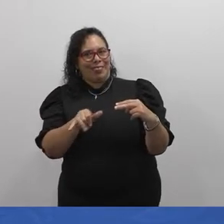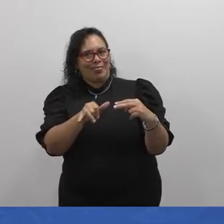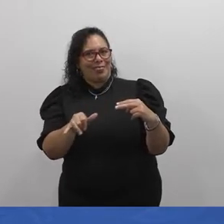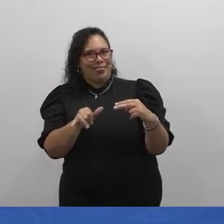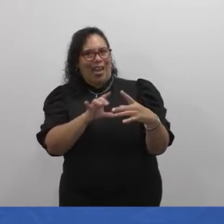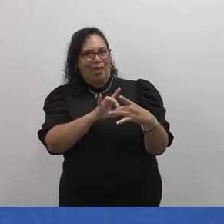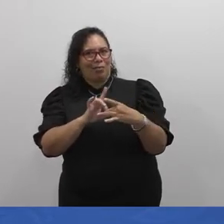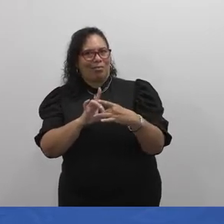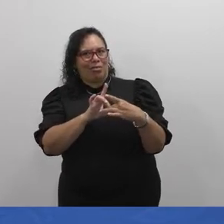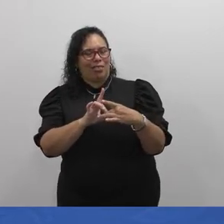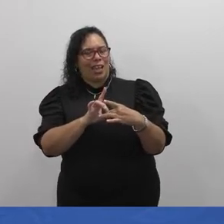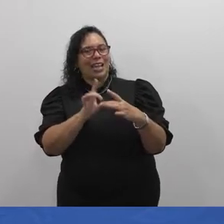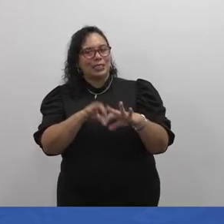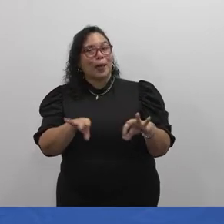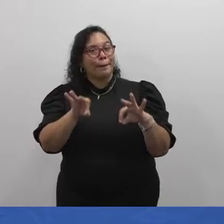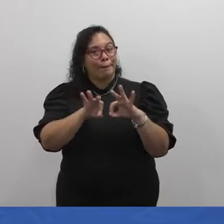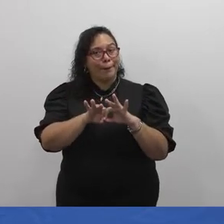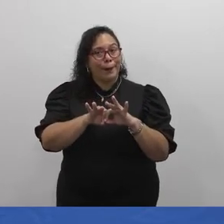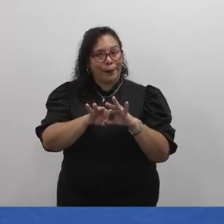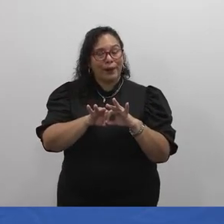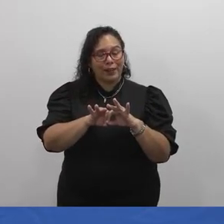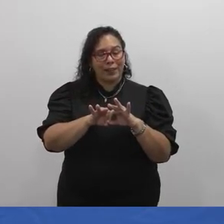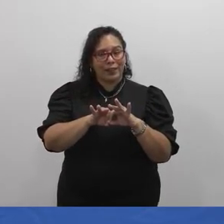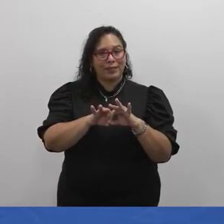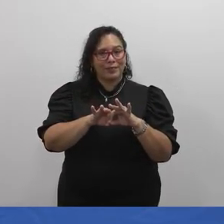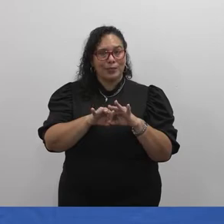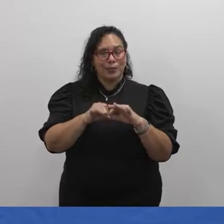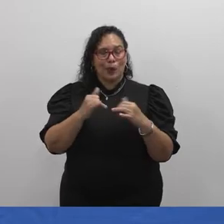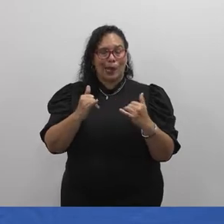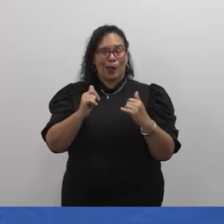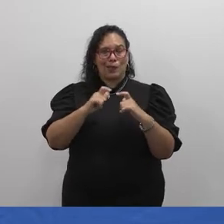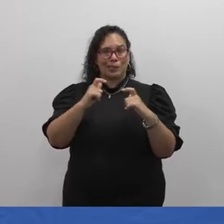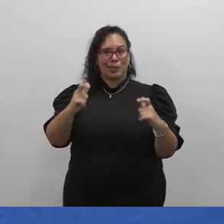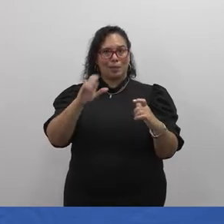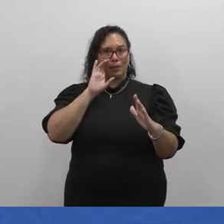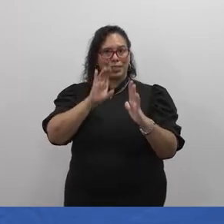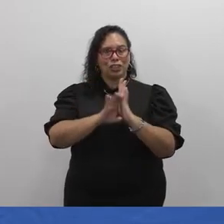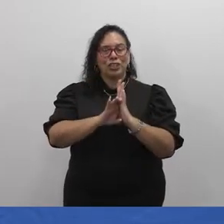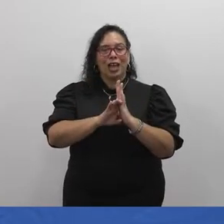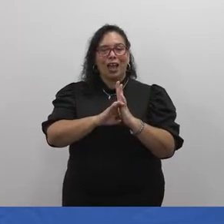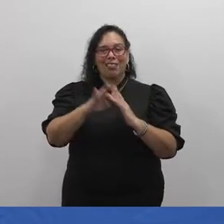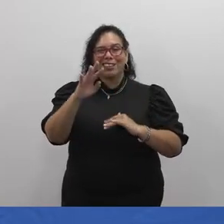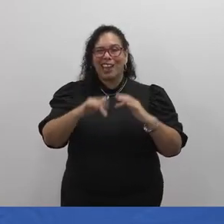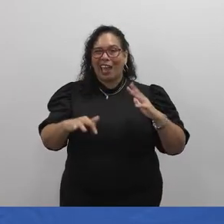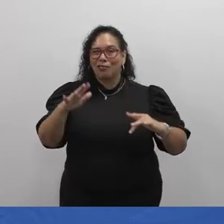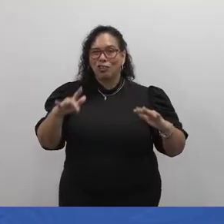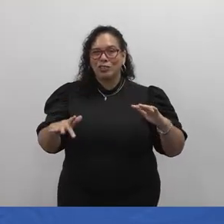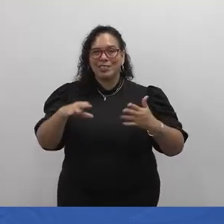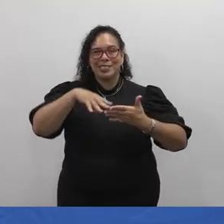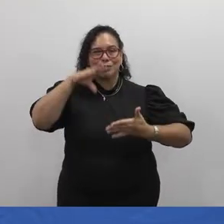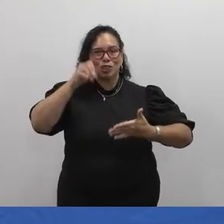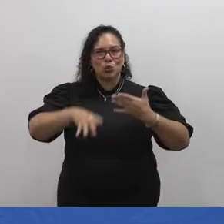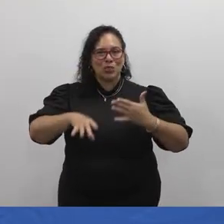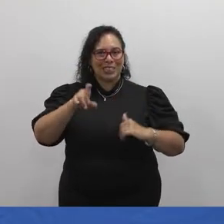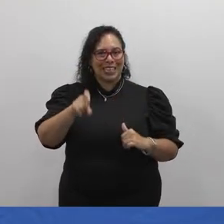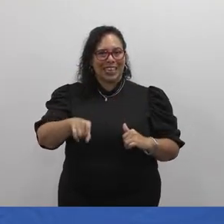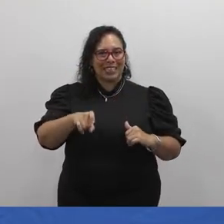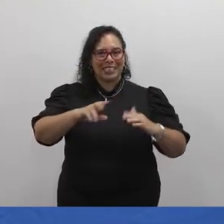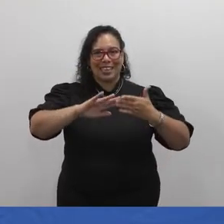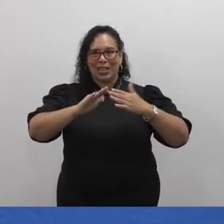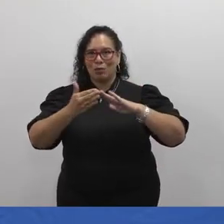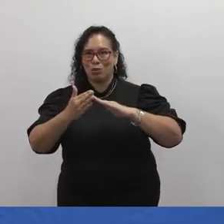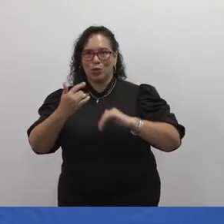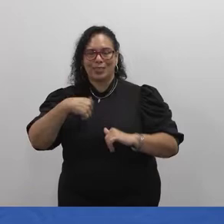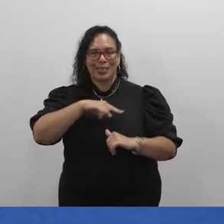the last sort of consideration, Mr. Rand, and this is the big one. The diversity of our student needs, all right, and the communities that